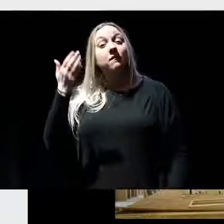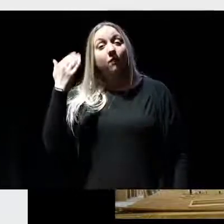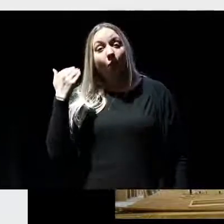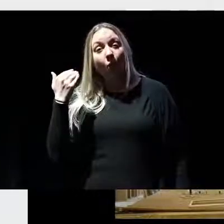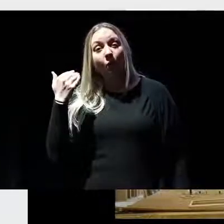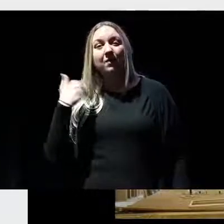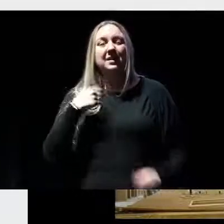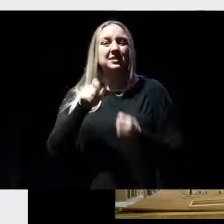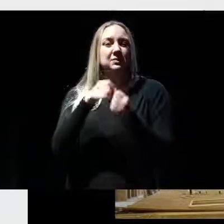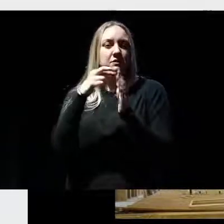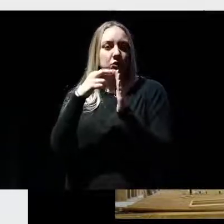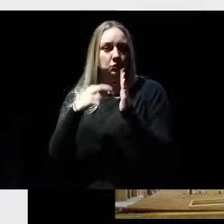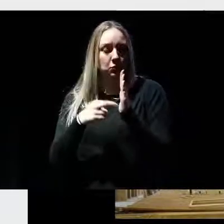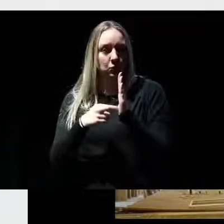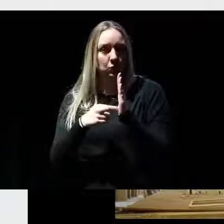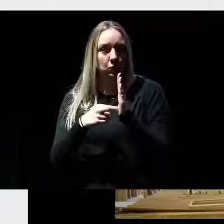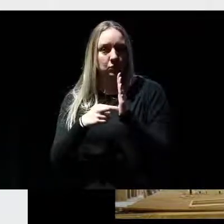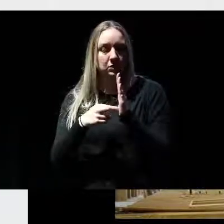weren't